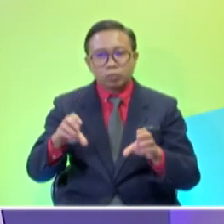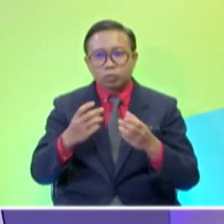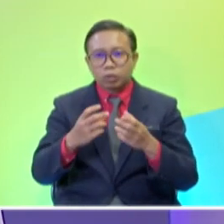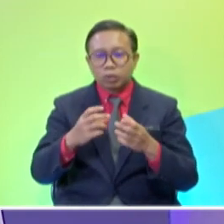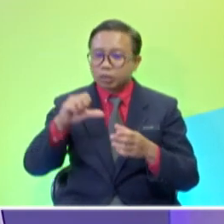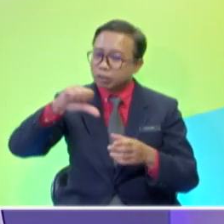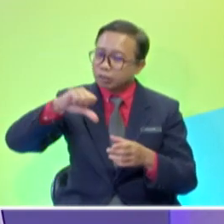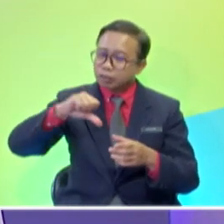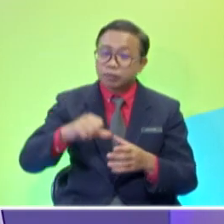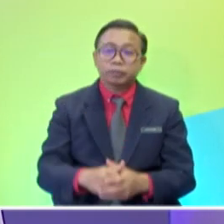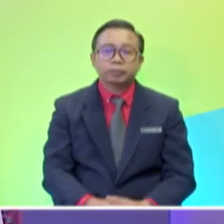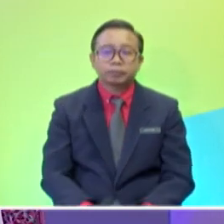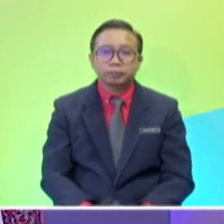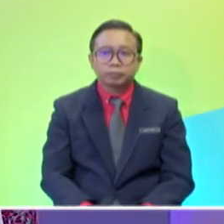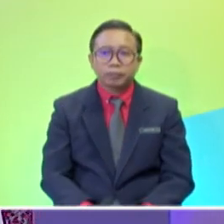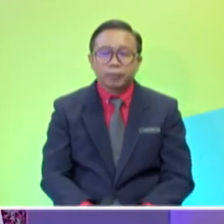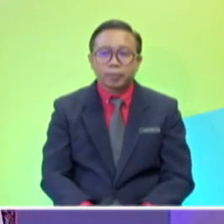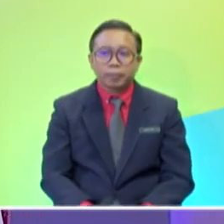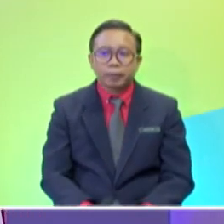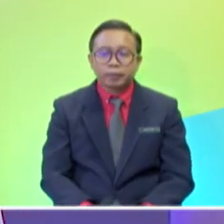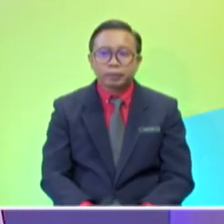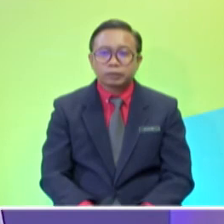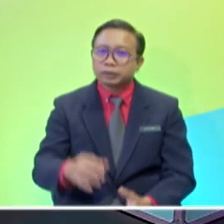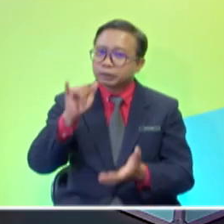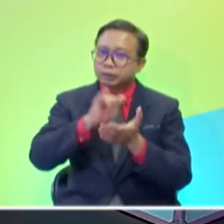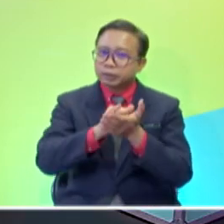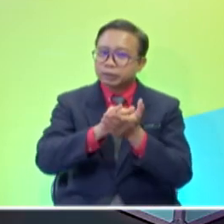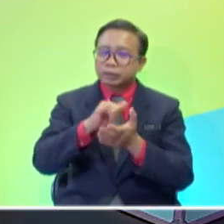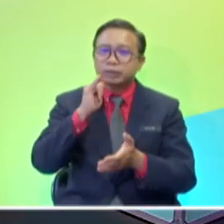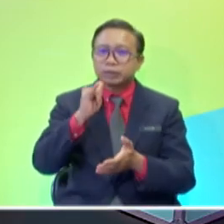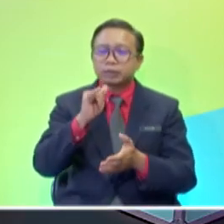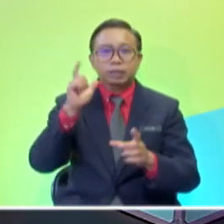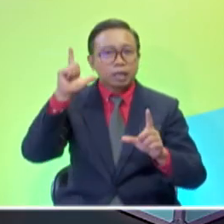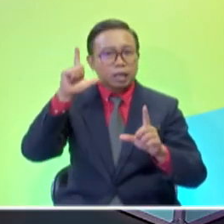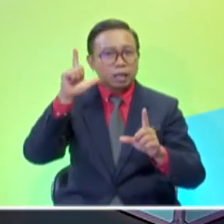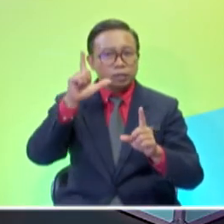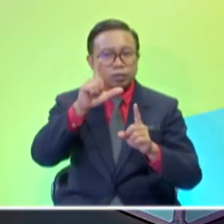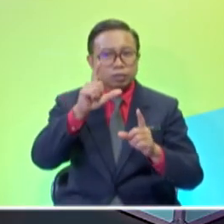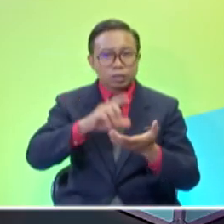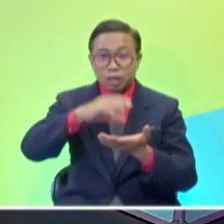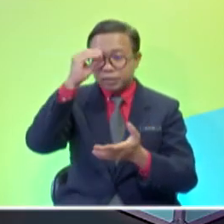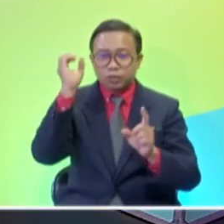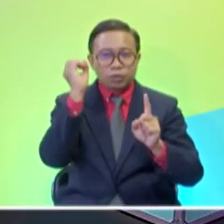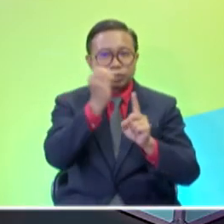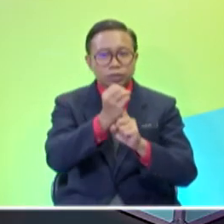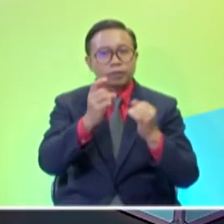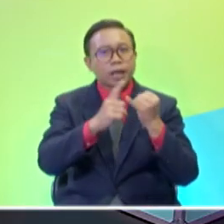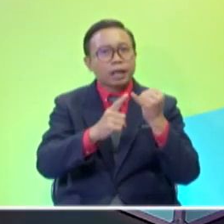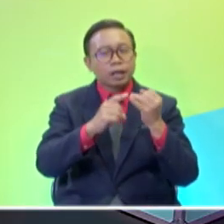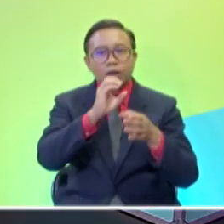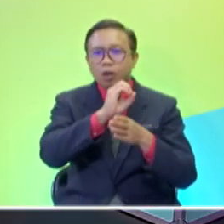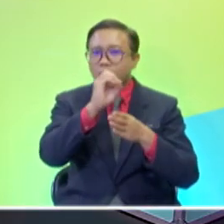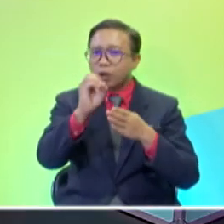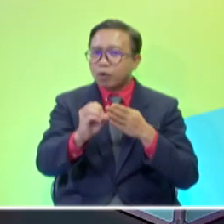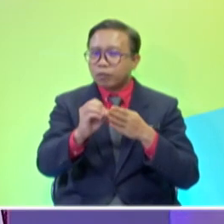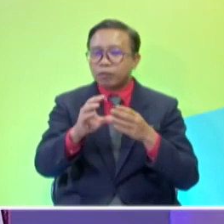negative. Okay? Okay. All right, so this is our lesson objective. By the end of the lesson, the pupils are going to